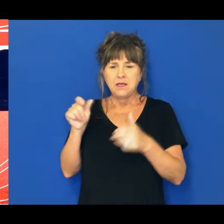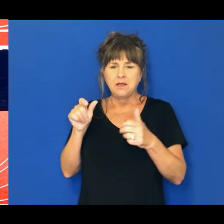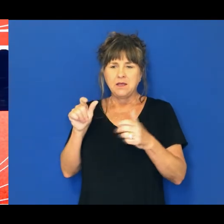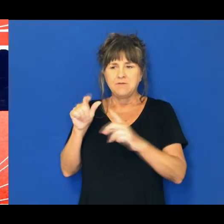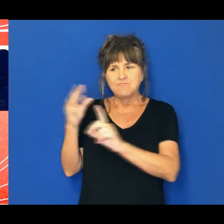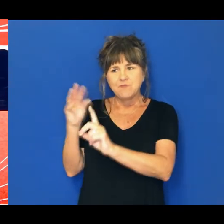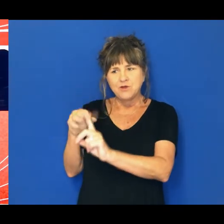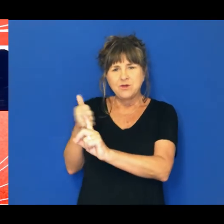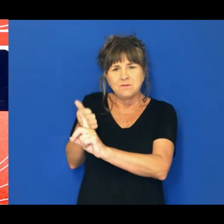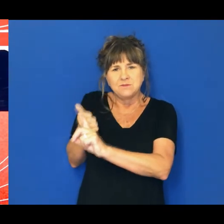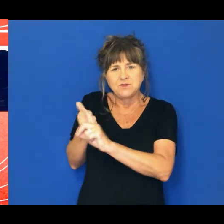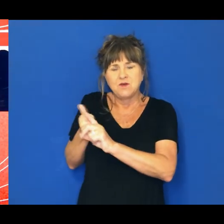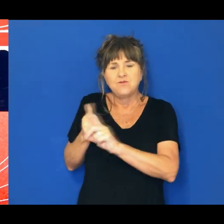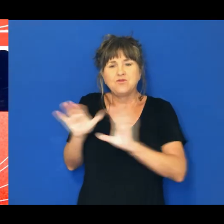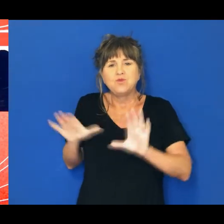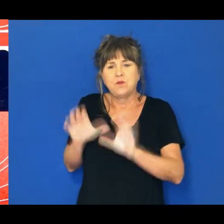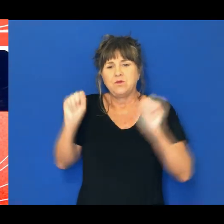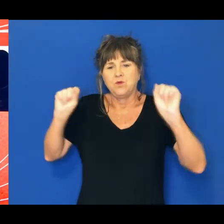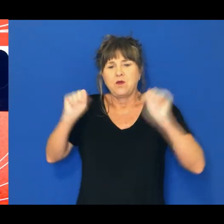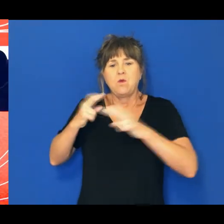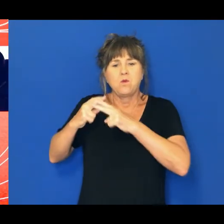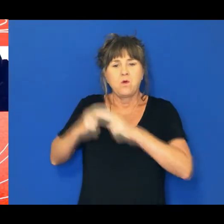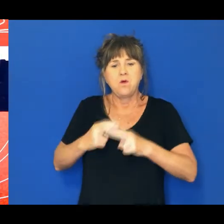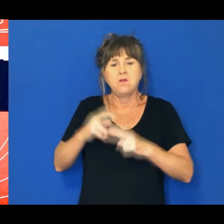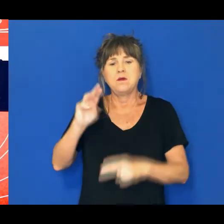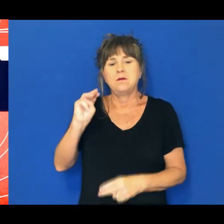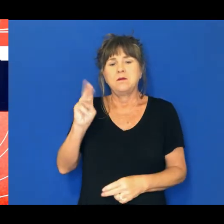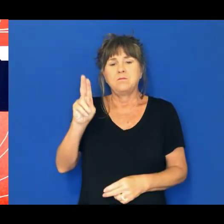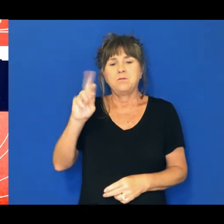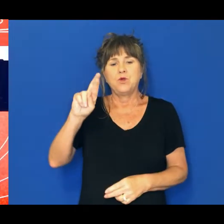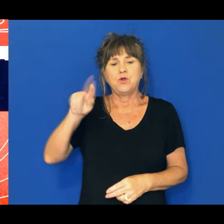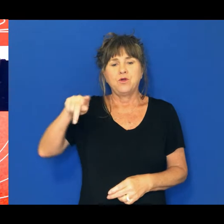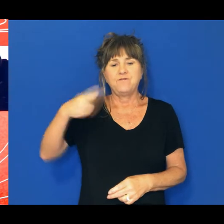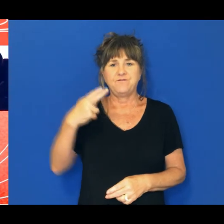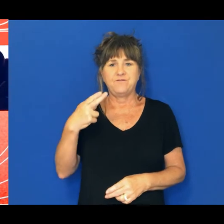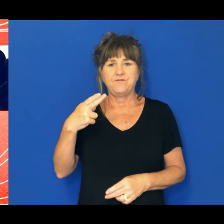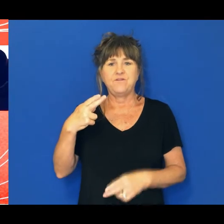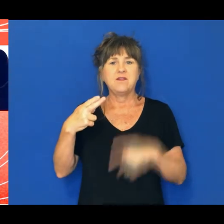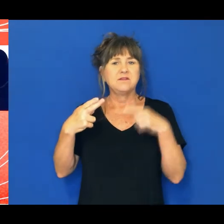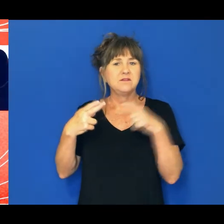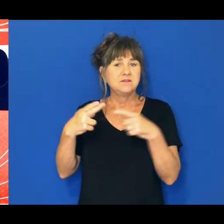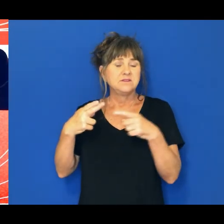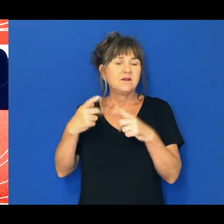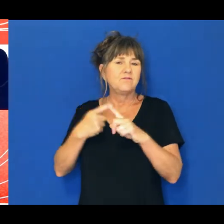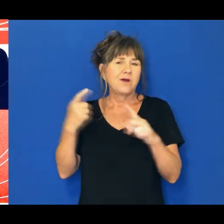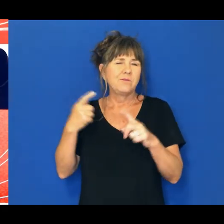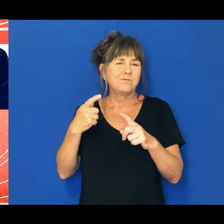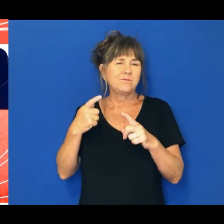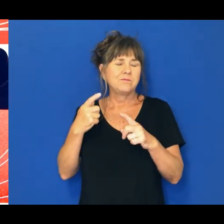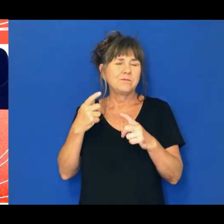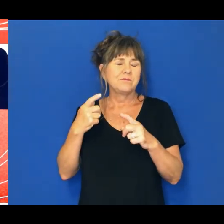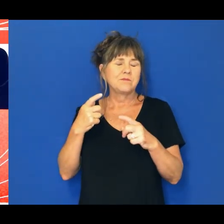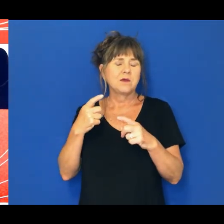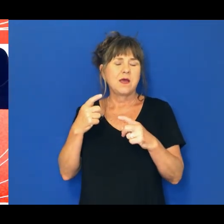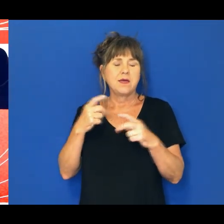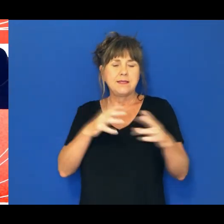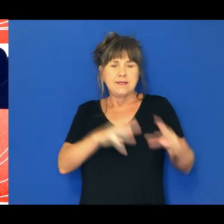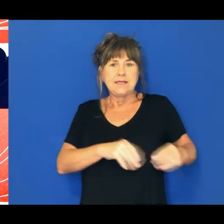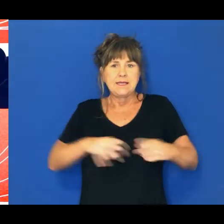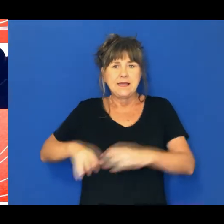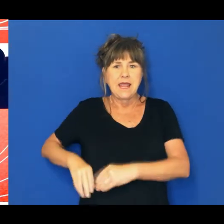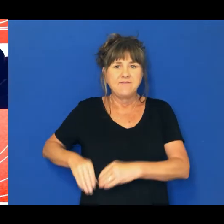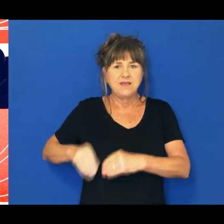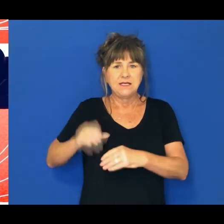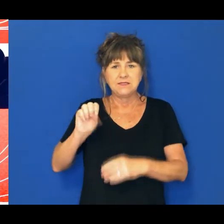him doing a workout called the Murph. Anybody know the Murph? Right, it's named after a Navy SEAL that served our country and